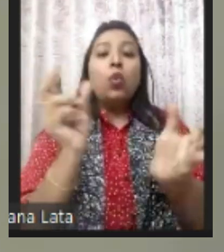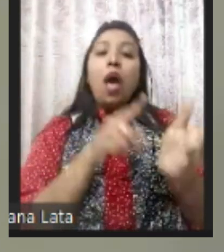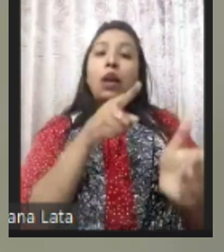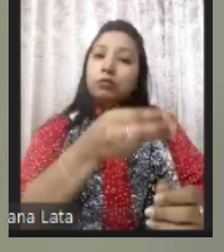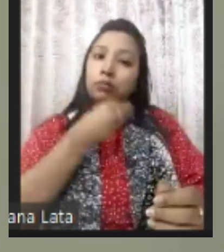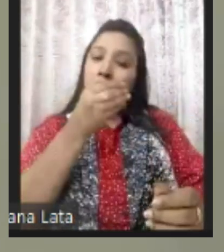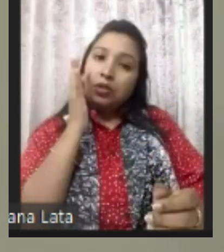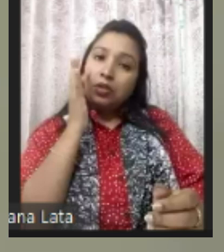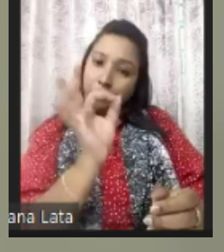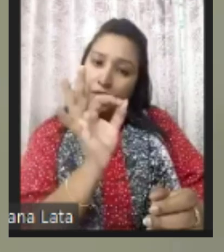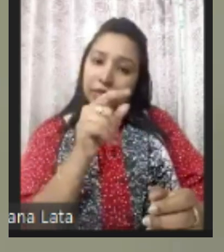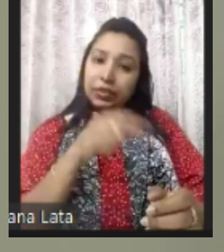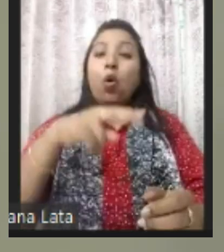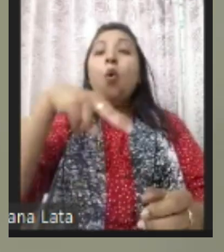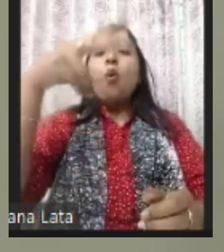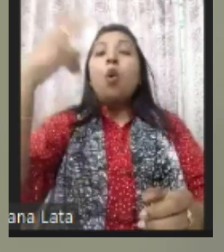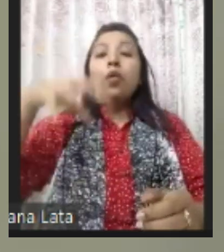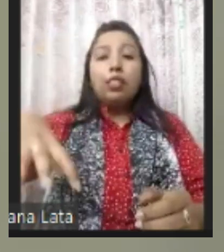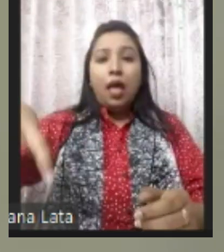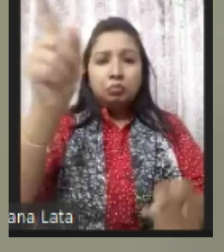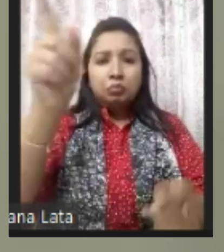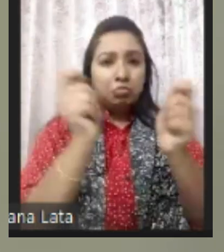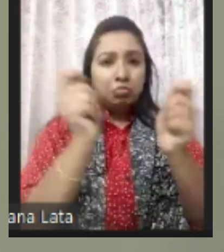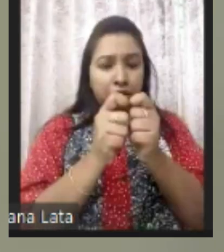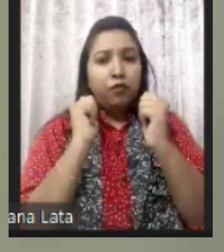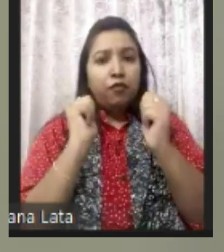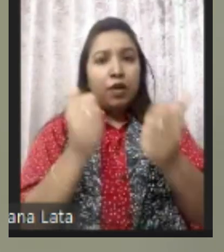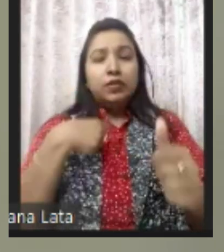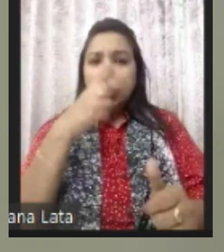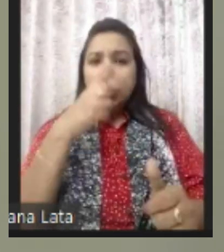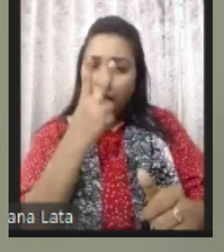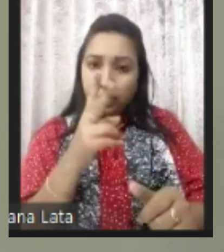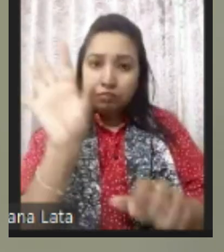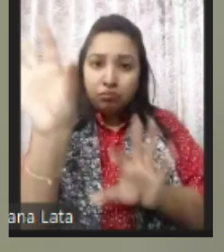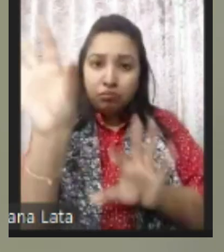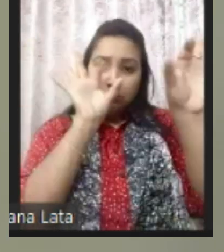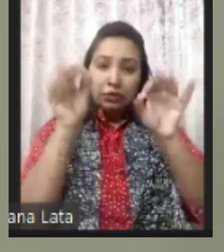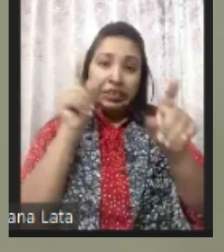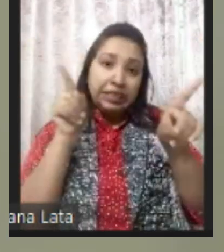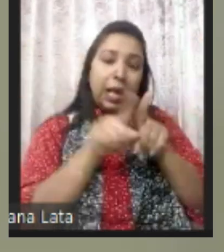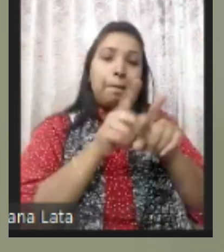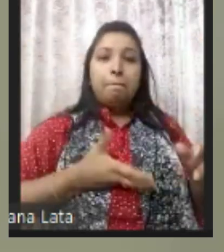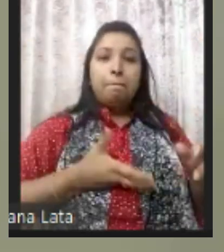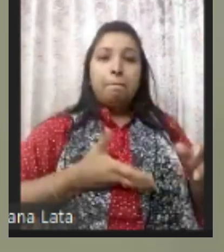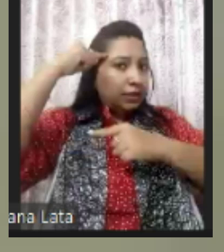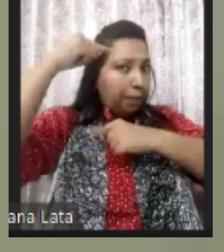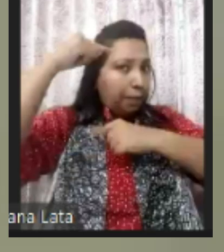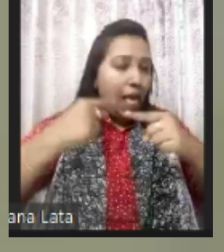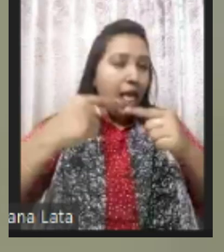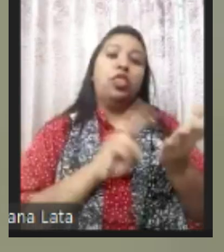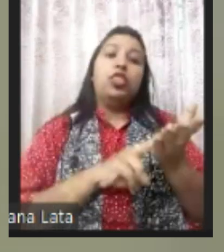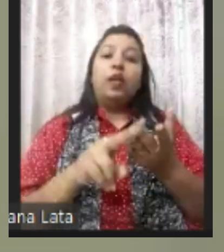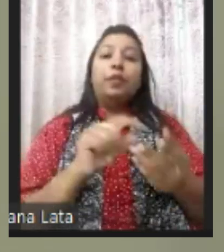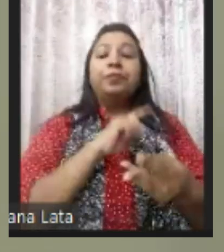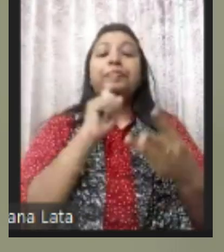in different parts of the world, and those can be incorporated instead of reinventing the wheel. The third is we need